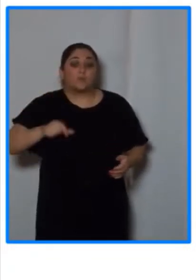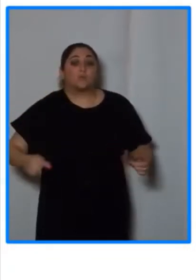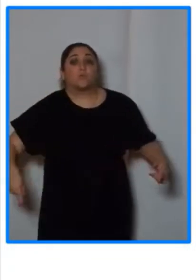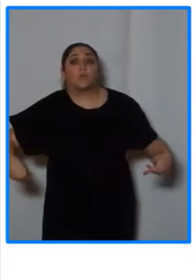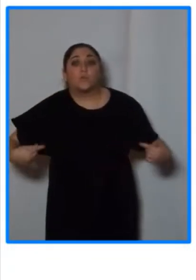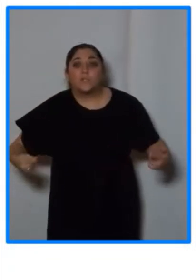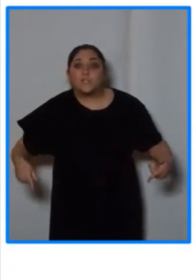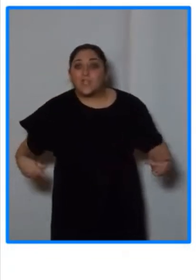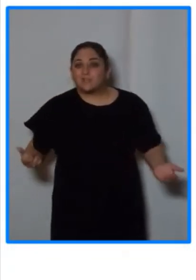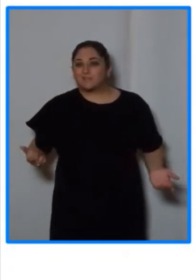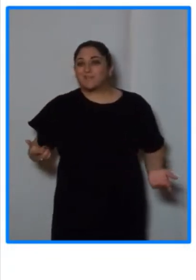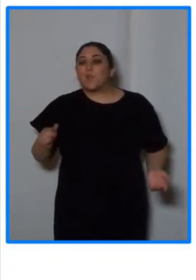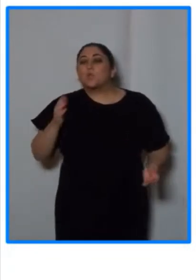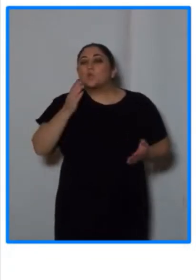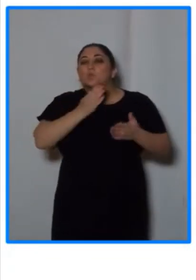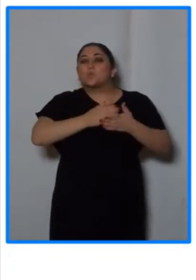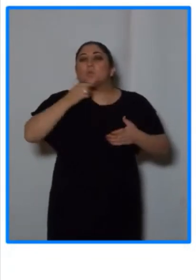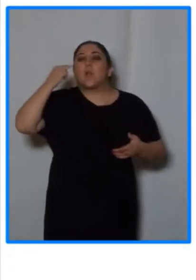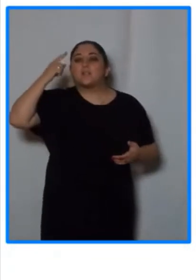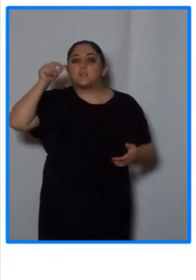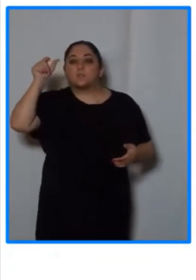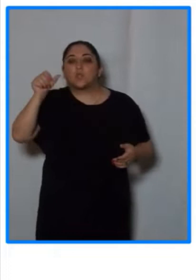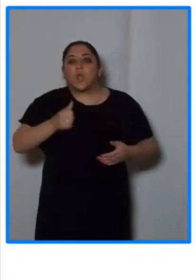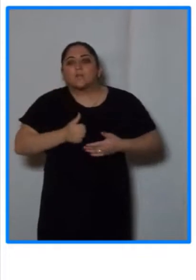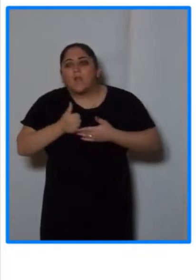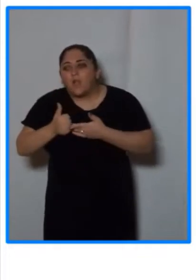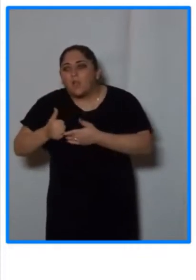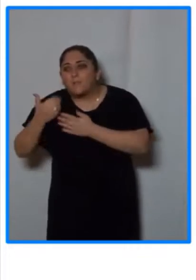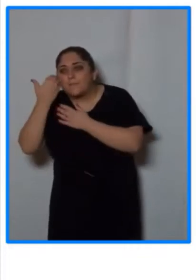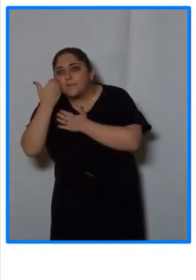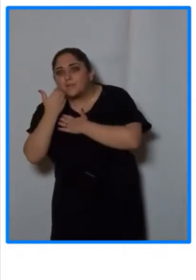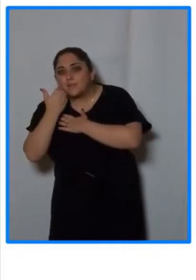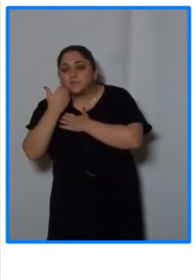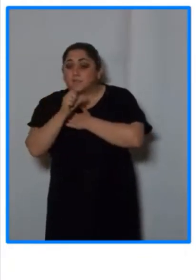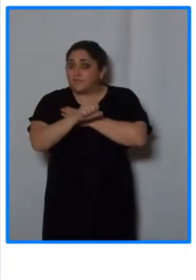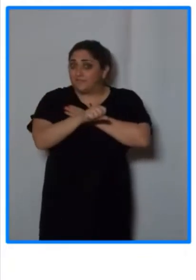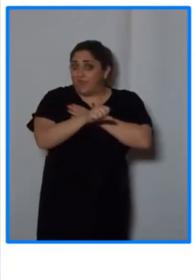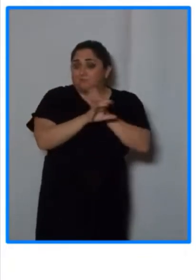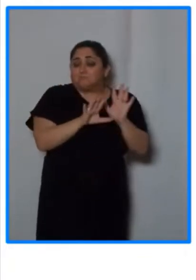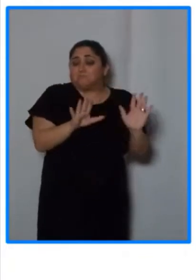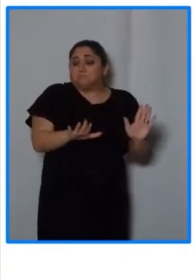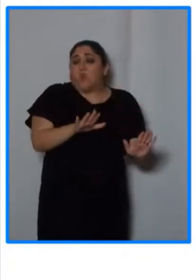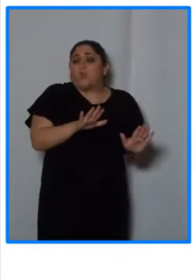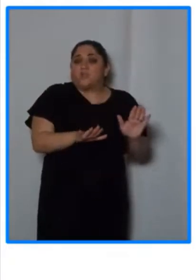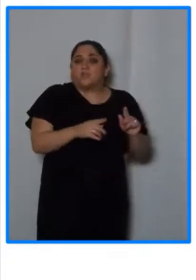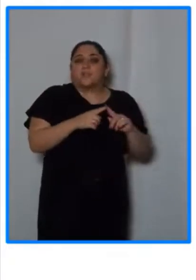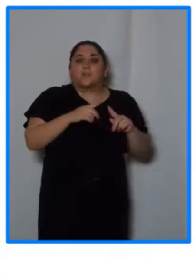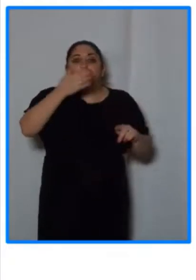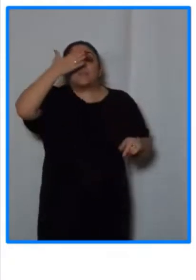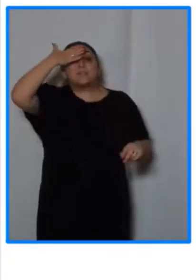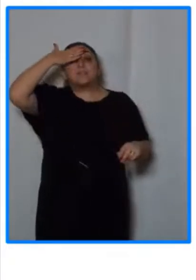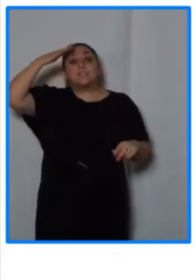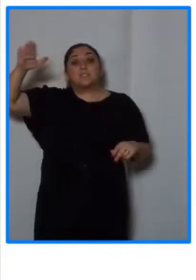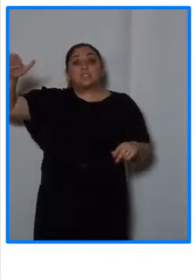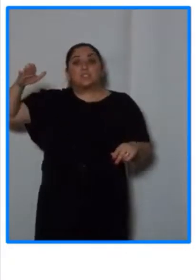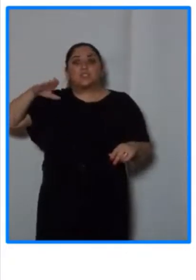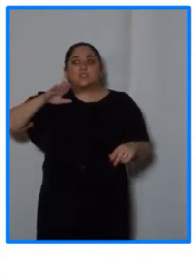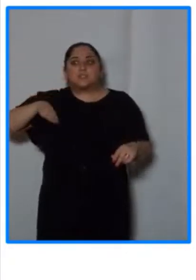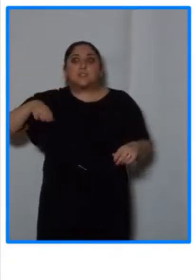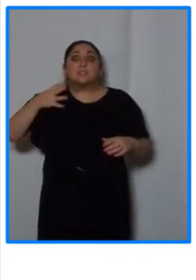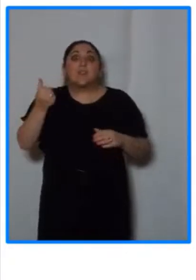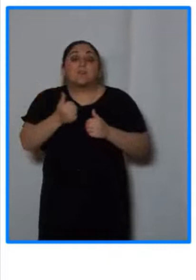needs assistance? You're absolutely right. But what we often forget about is that many people have